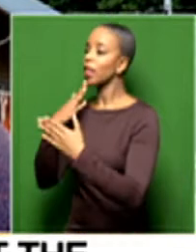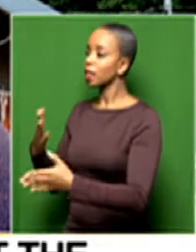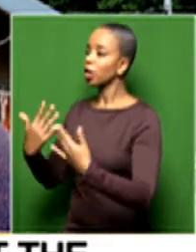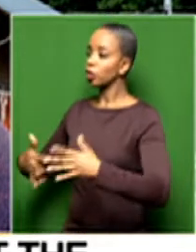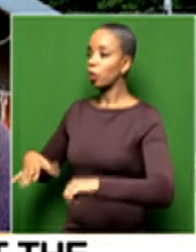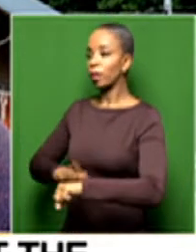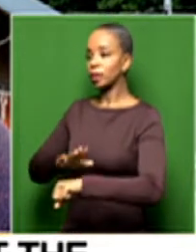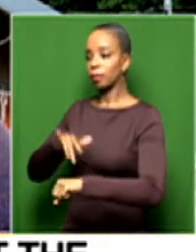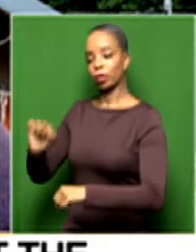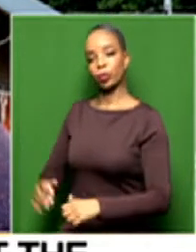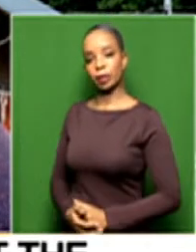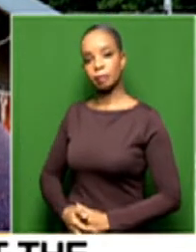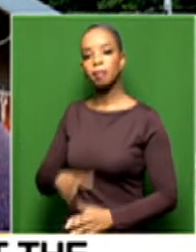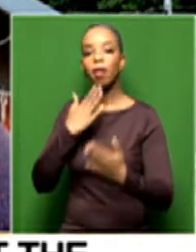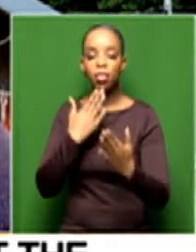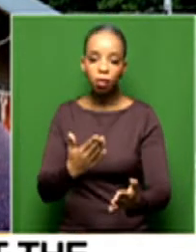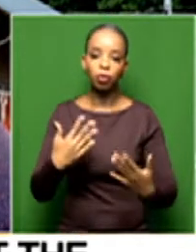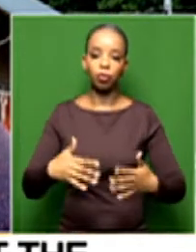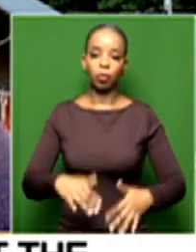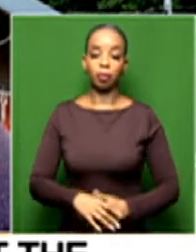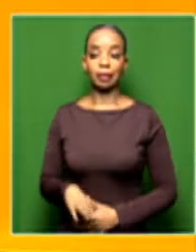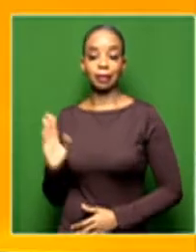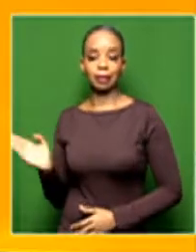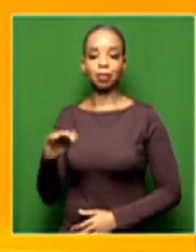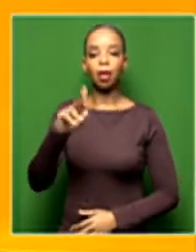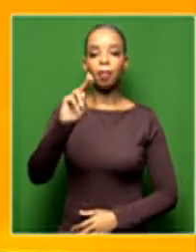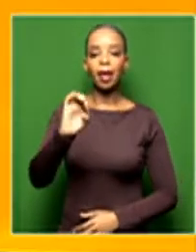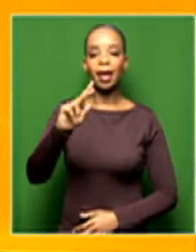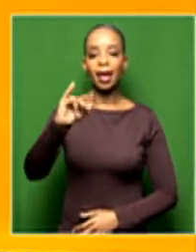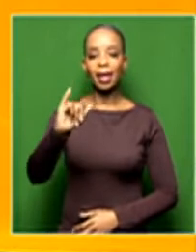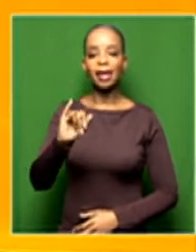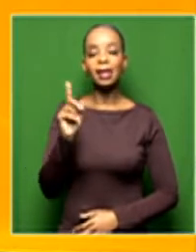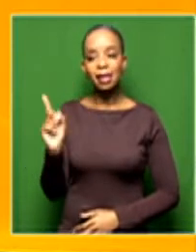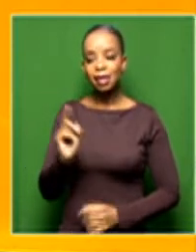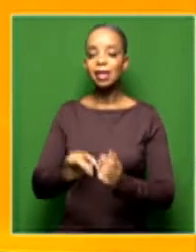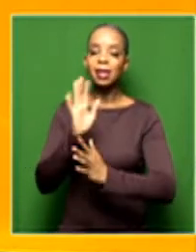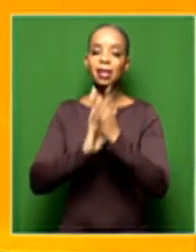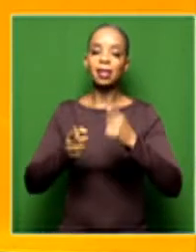time. Thank you so much. That was Bheki Ntini talking to us about the virtual